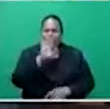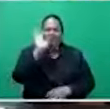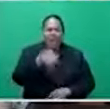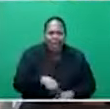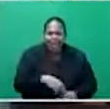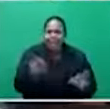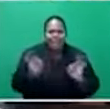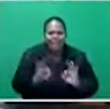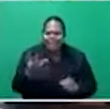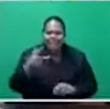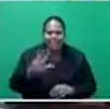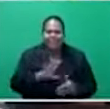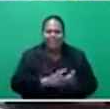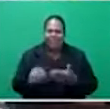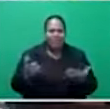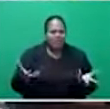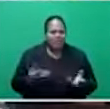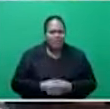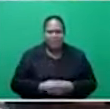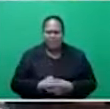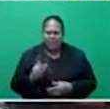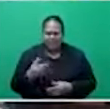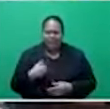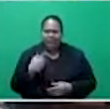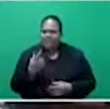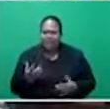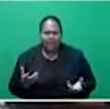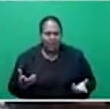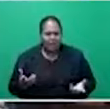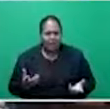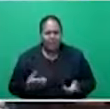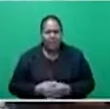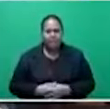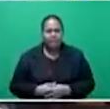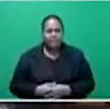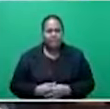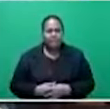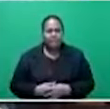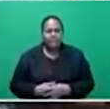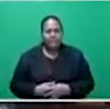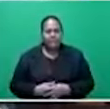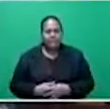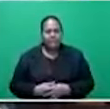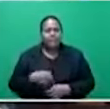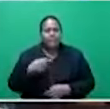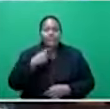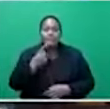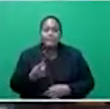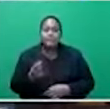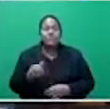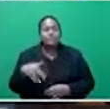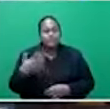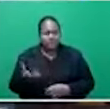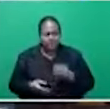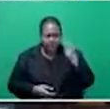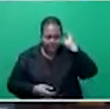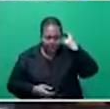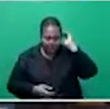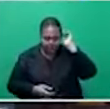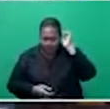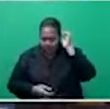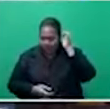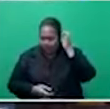tonne. I'm going to say this come what may. Mr. Speaker, sir. Because I've always said this to Honourable Prasad. Size does